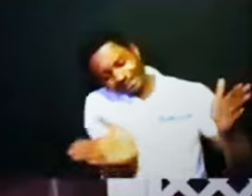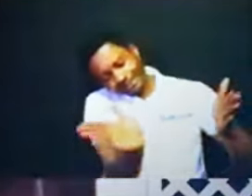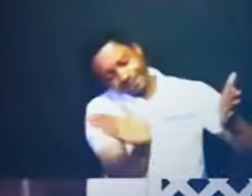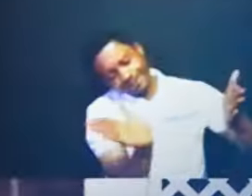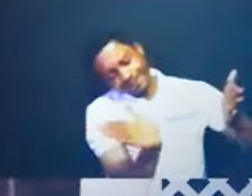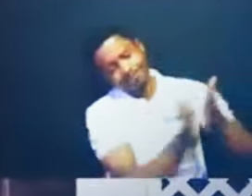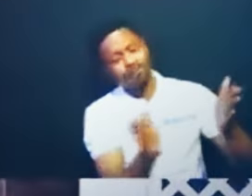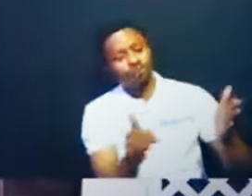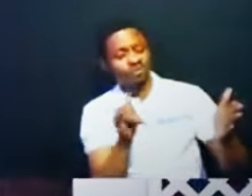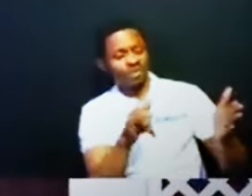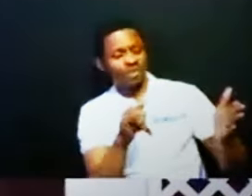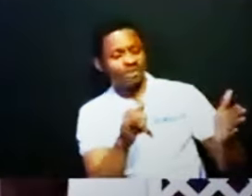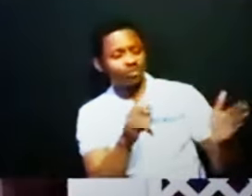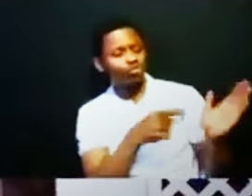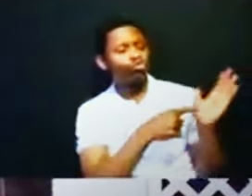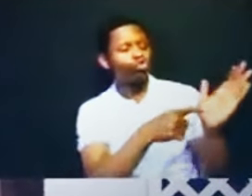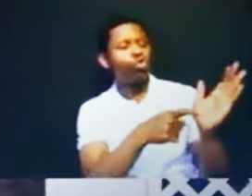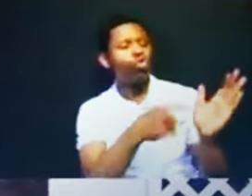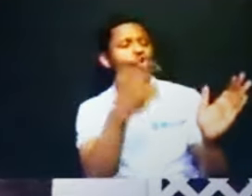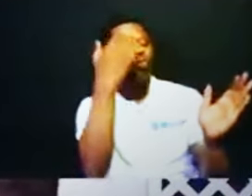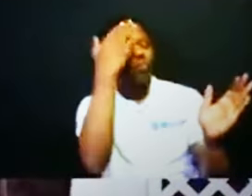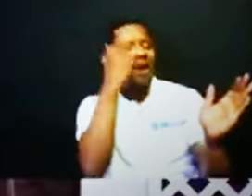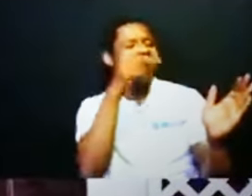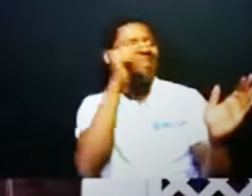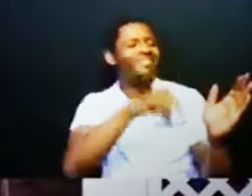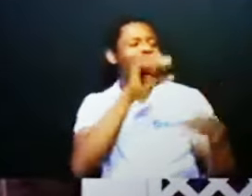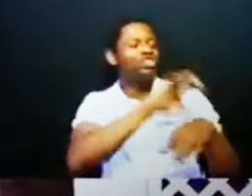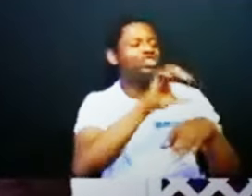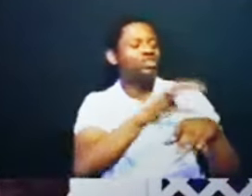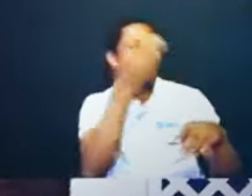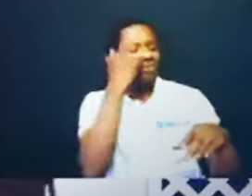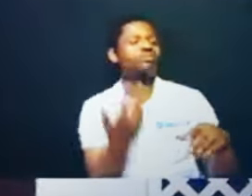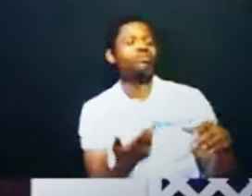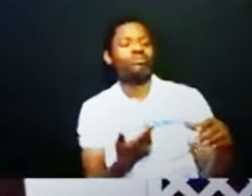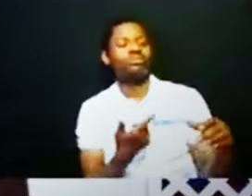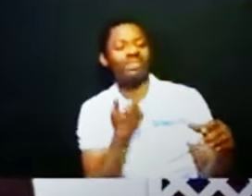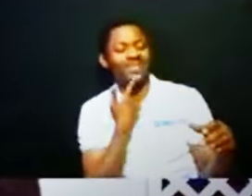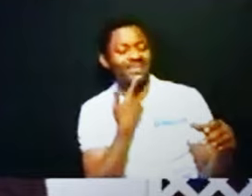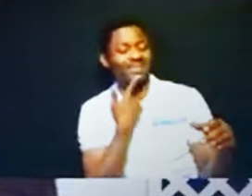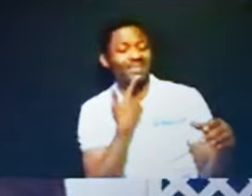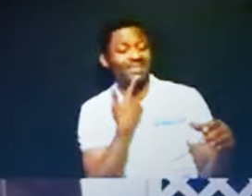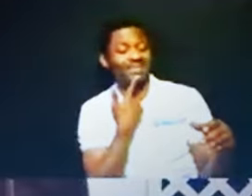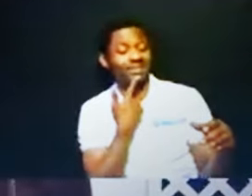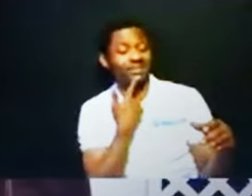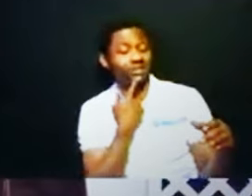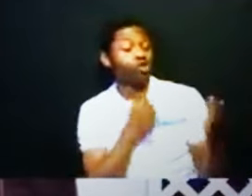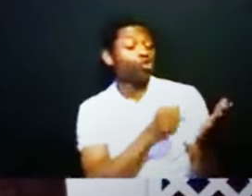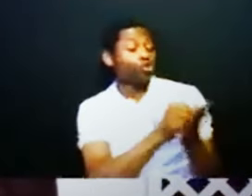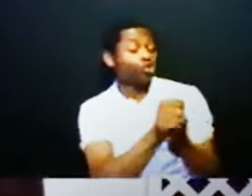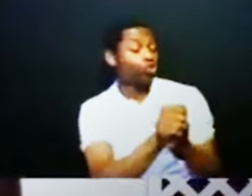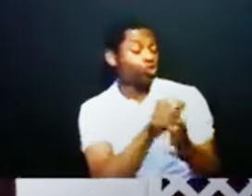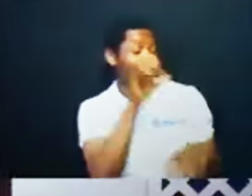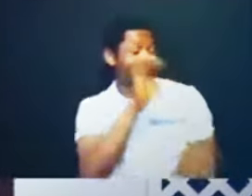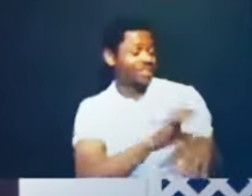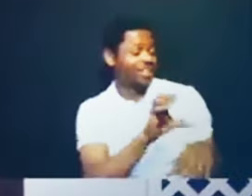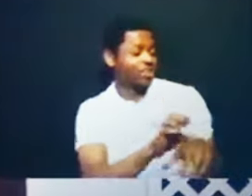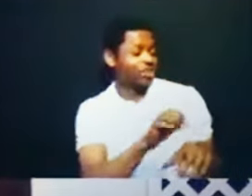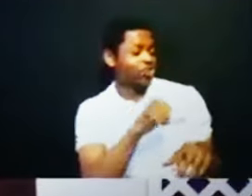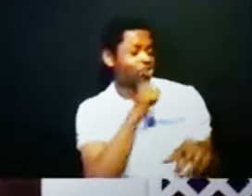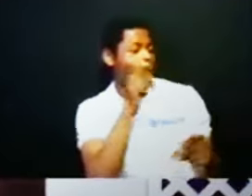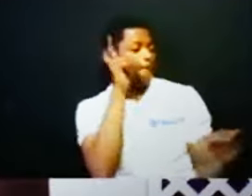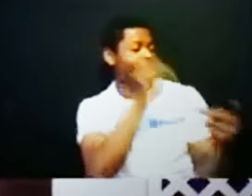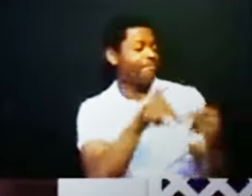depicting the purpose. And we have said that even though the church is not made up of